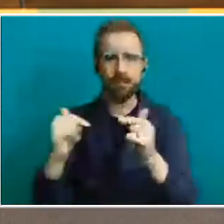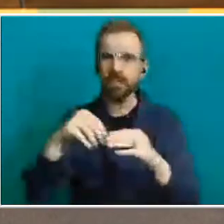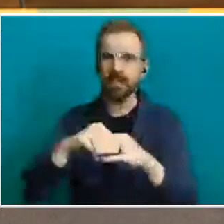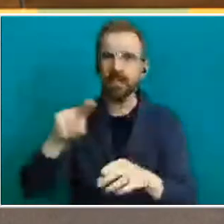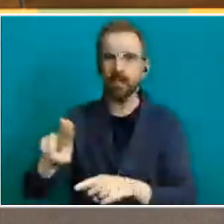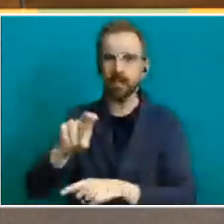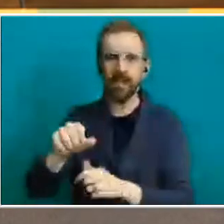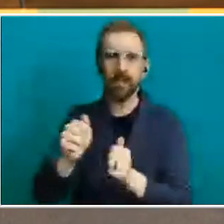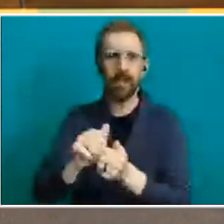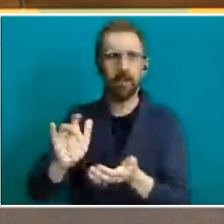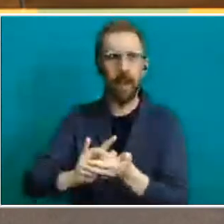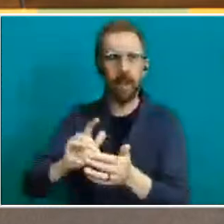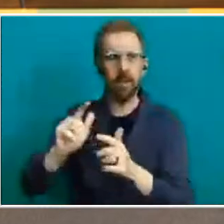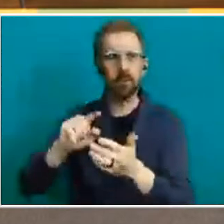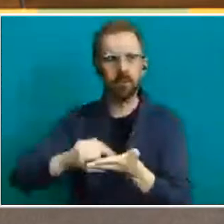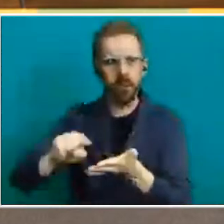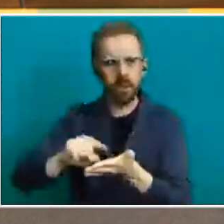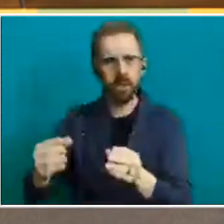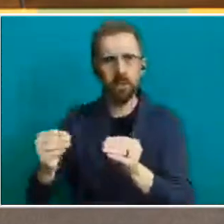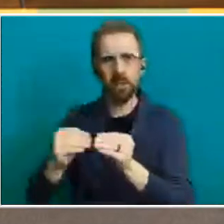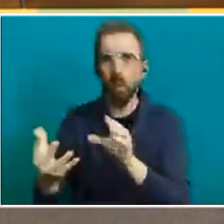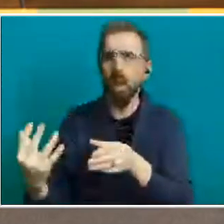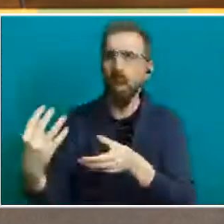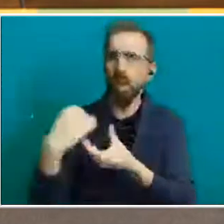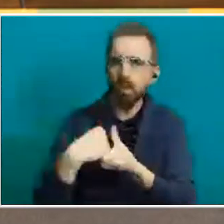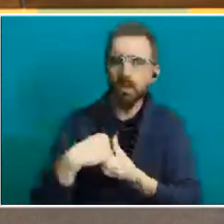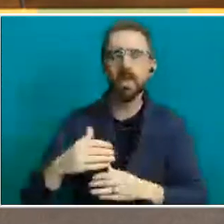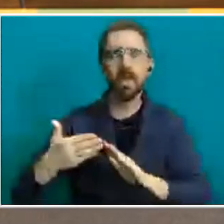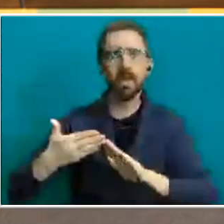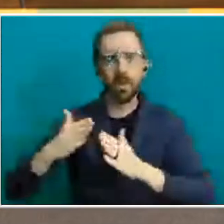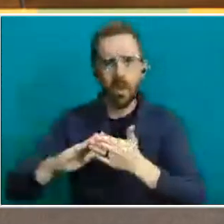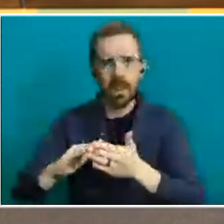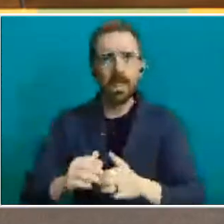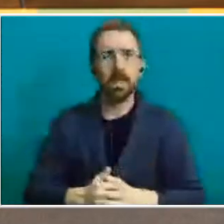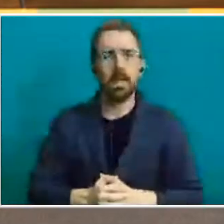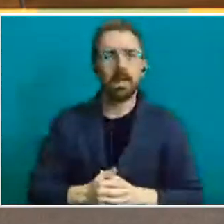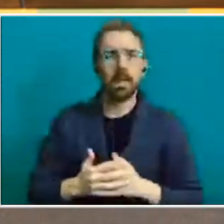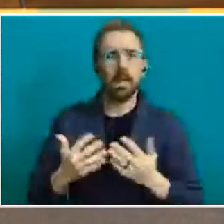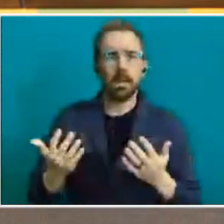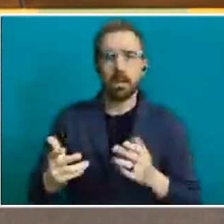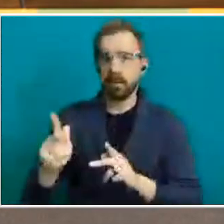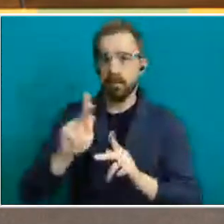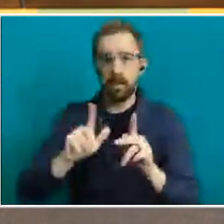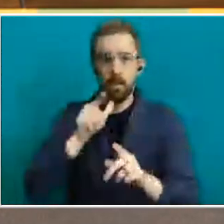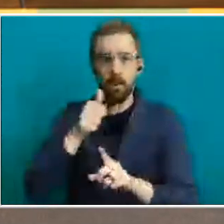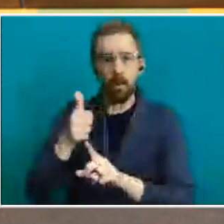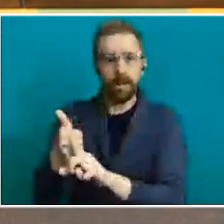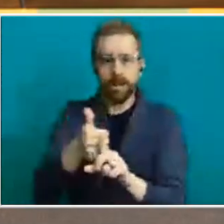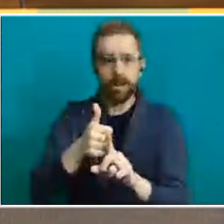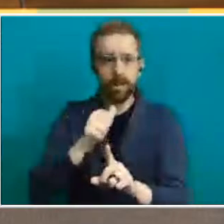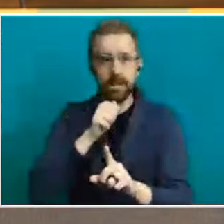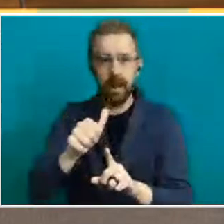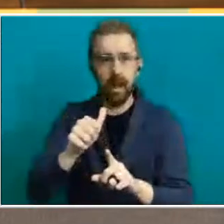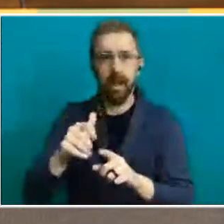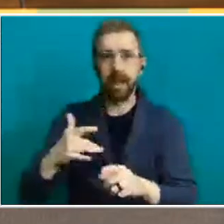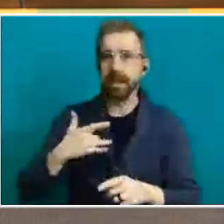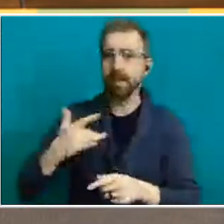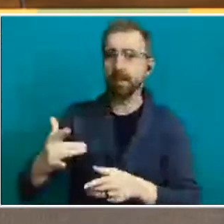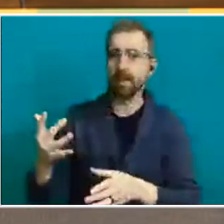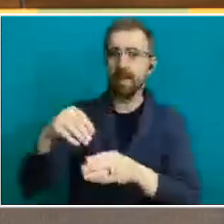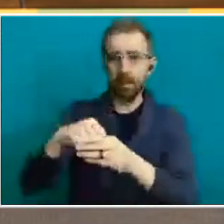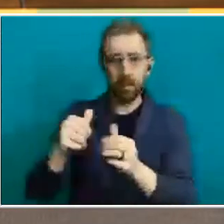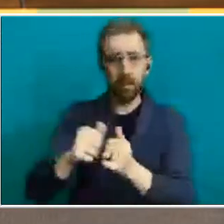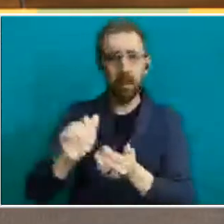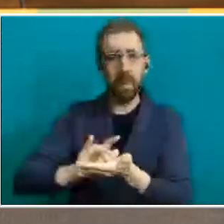more inclusive of communities and people who were not originally included in medical research. Our goal